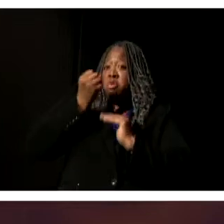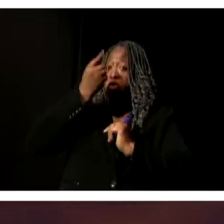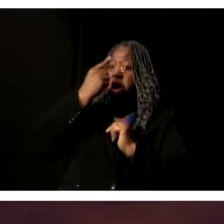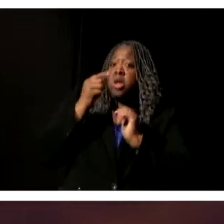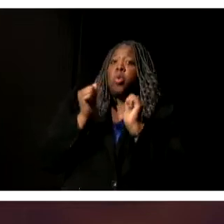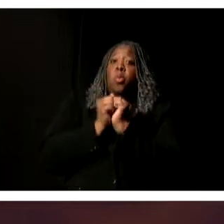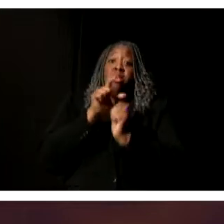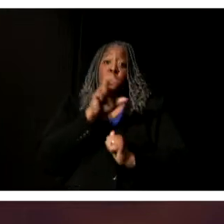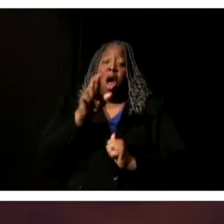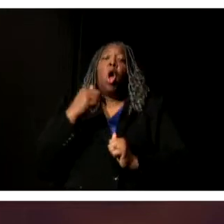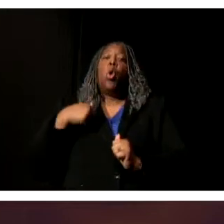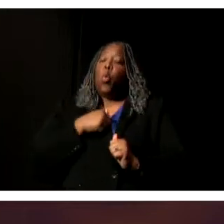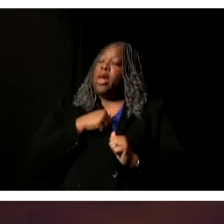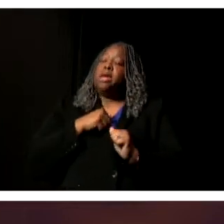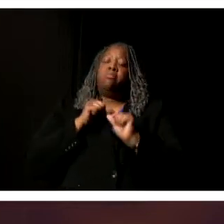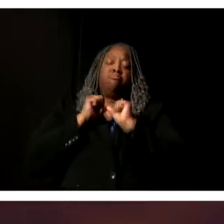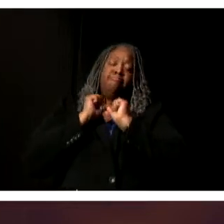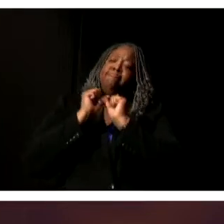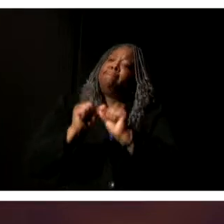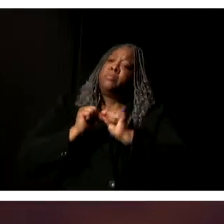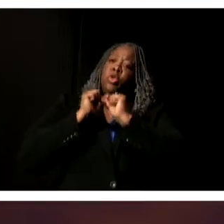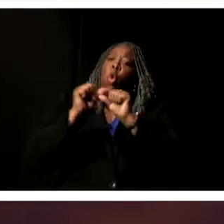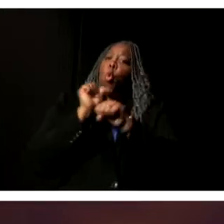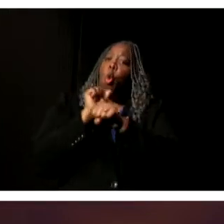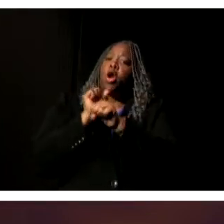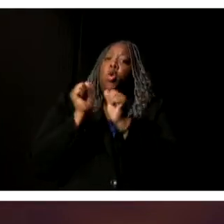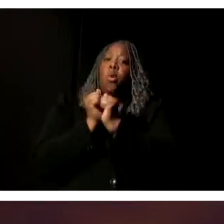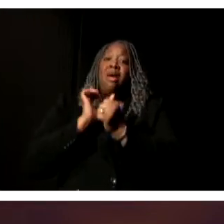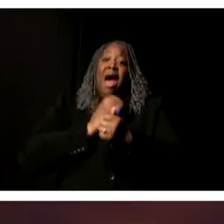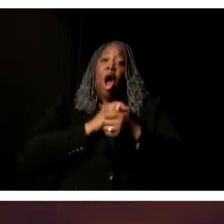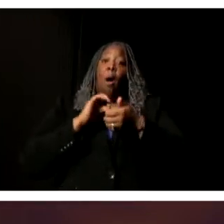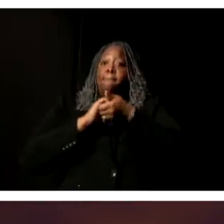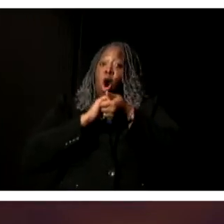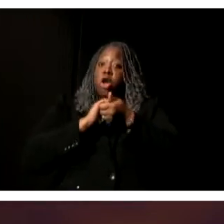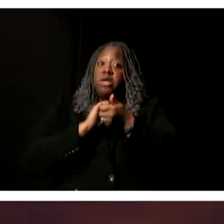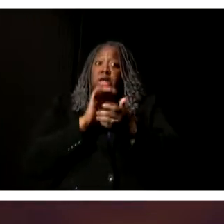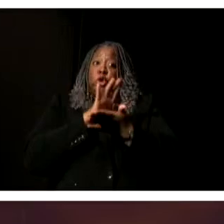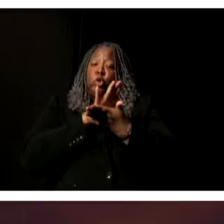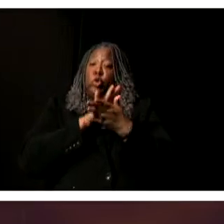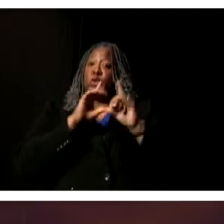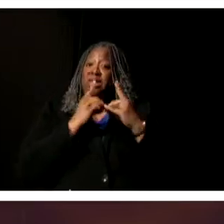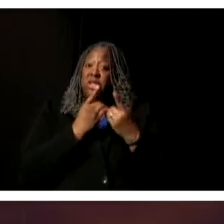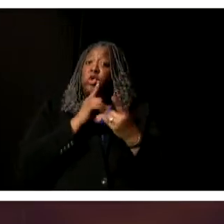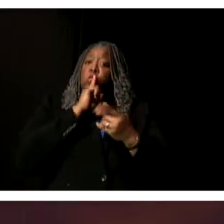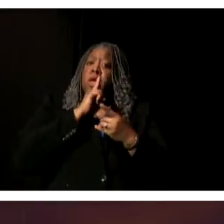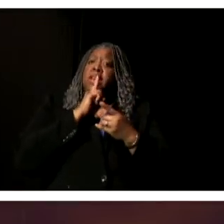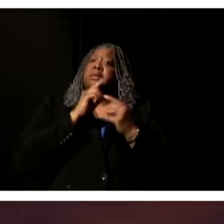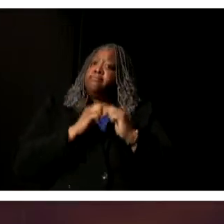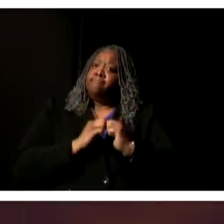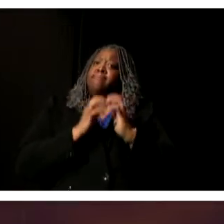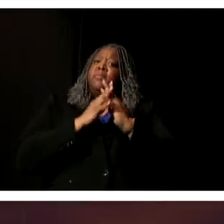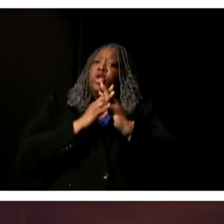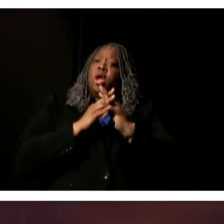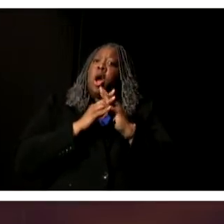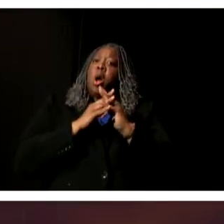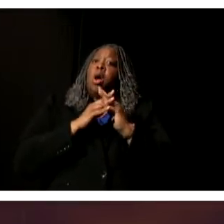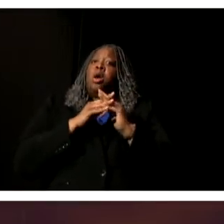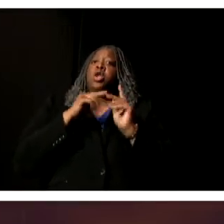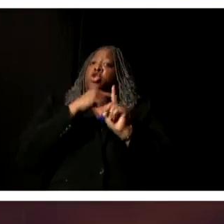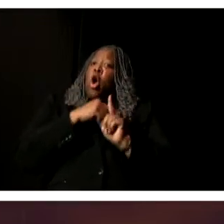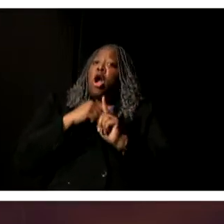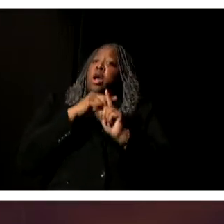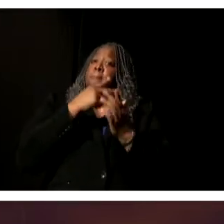we remain steadfast in working with our partners at the school district to implement targeted programs, fostering